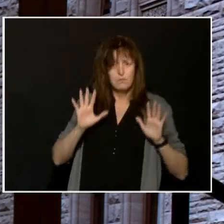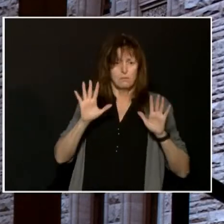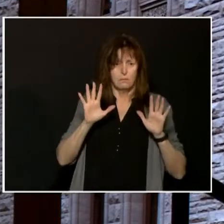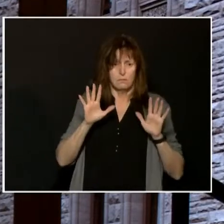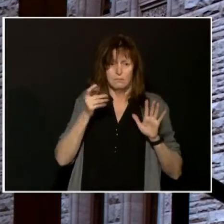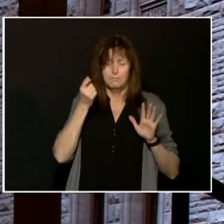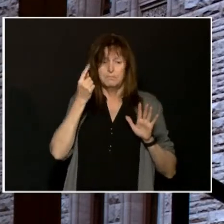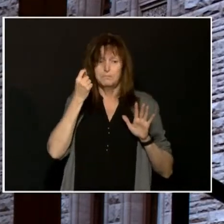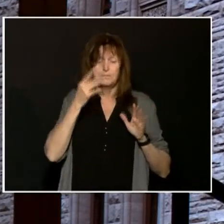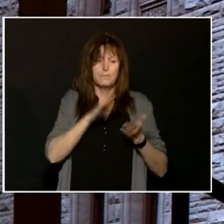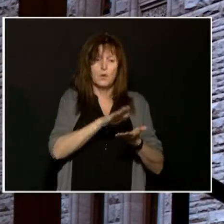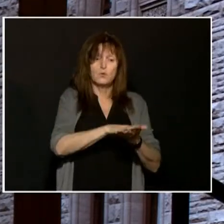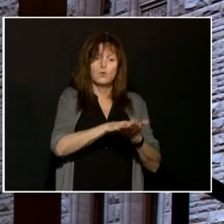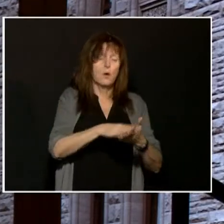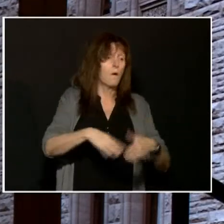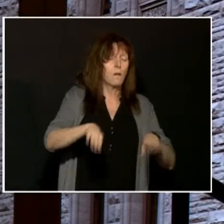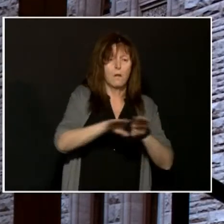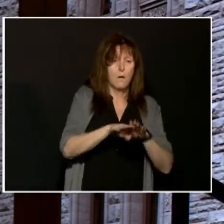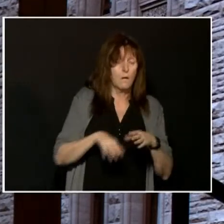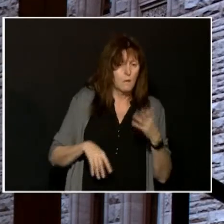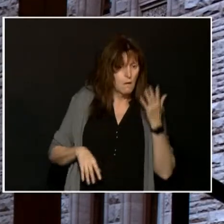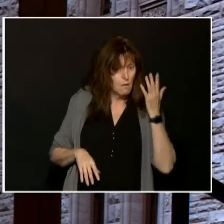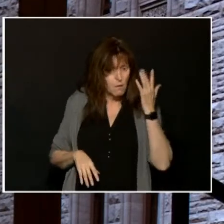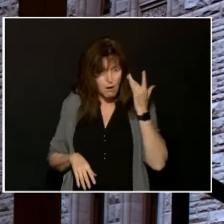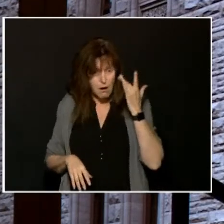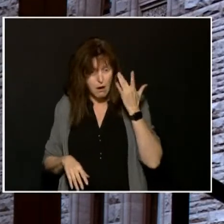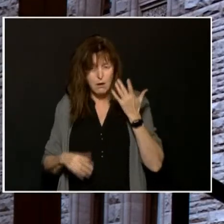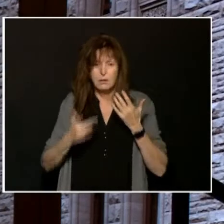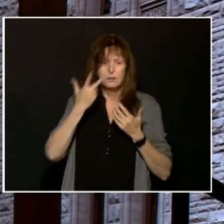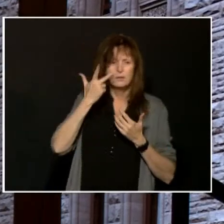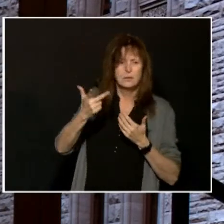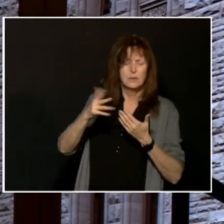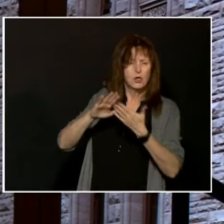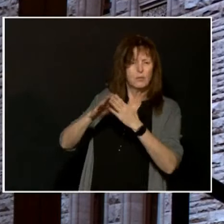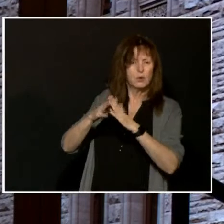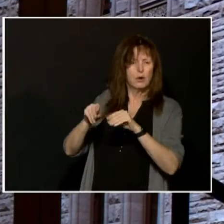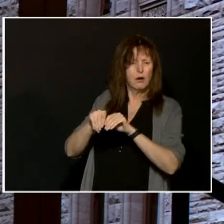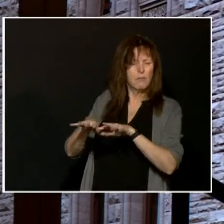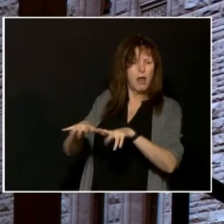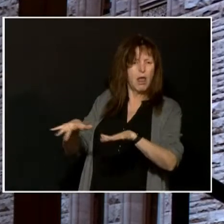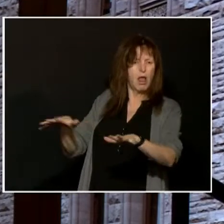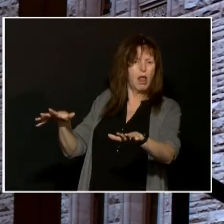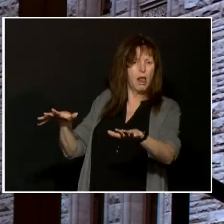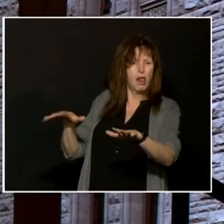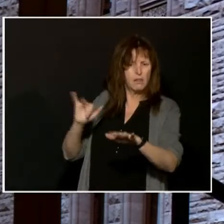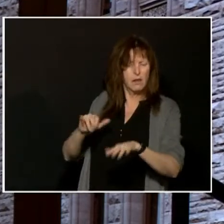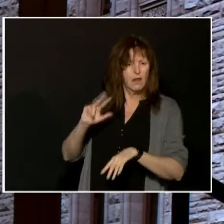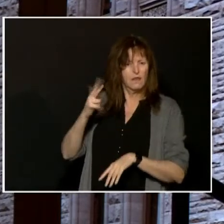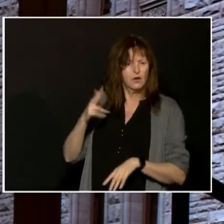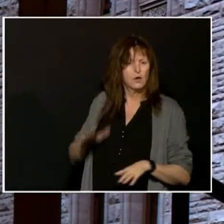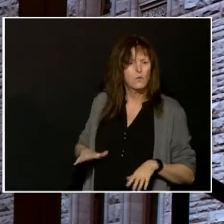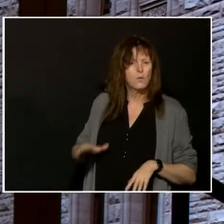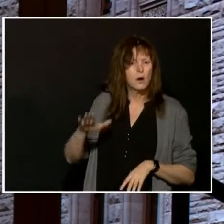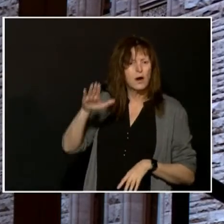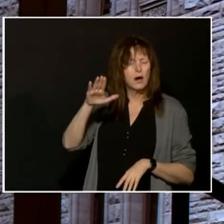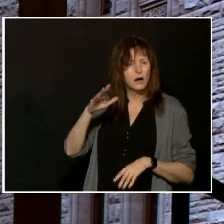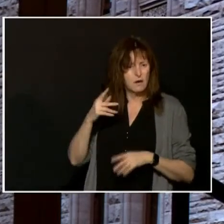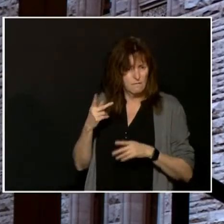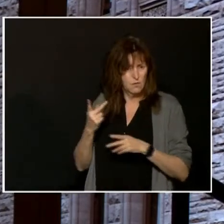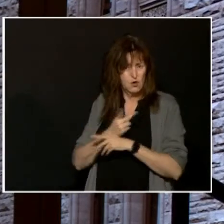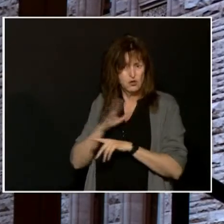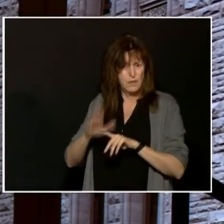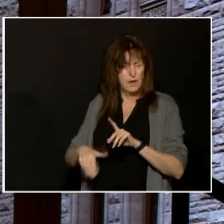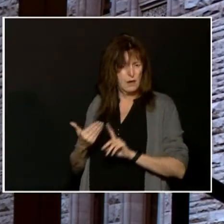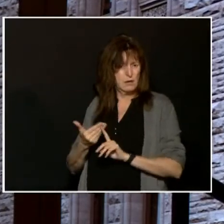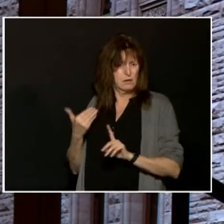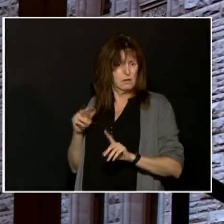units saw with the immense amount of community transmission that they ran into in the third wave, higher than the second wave, that they were not able